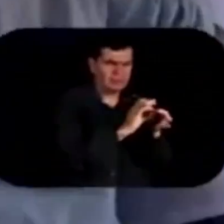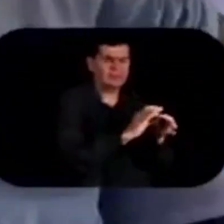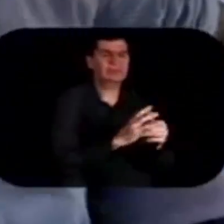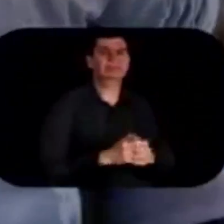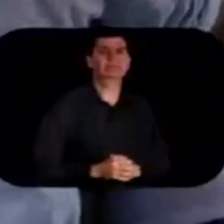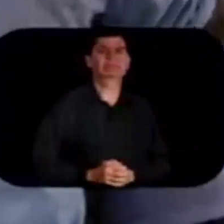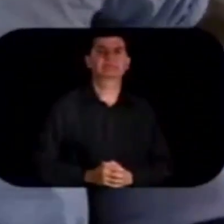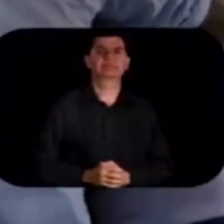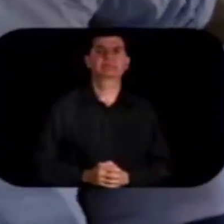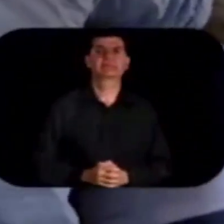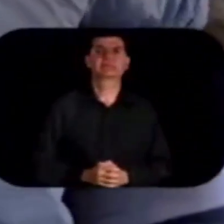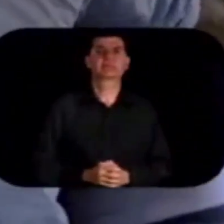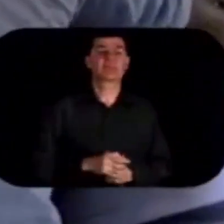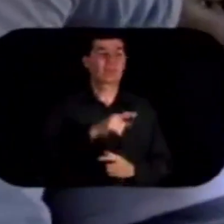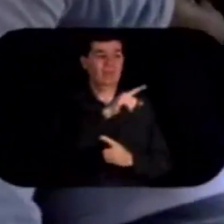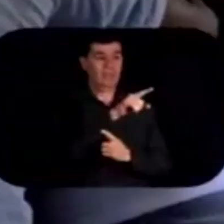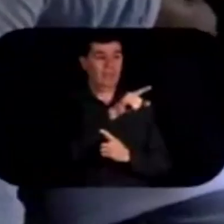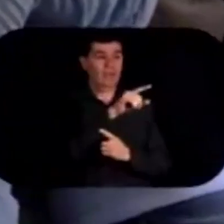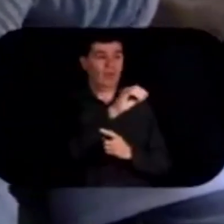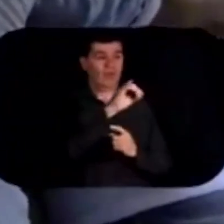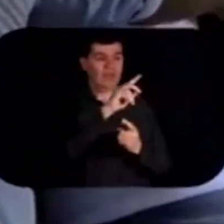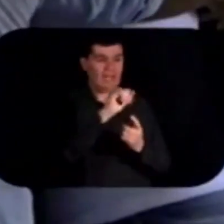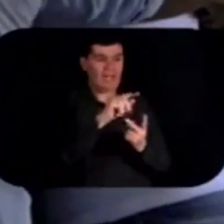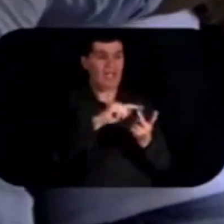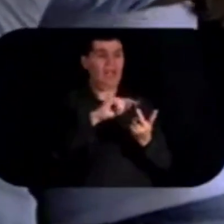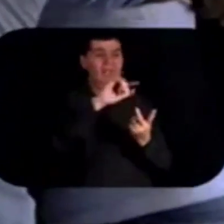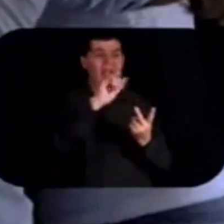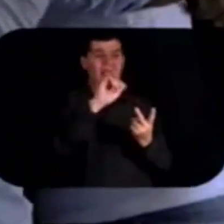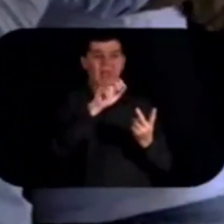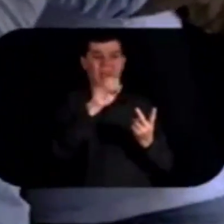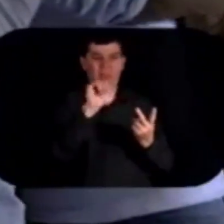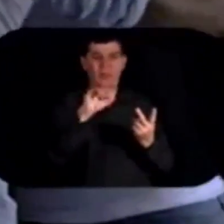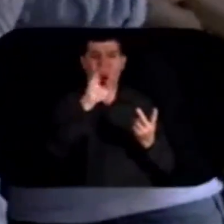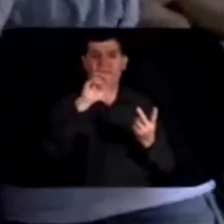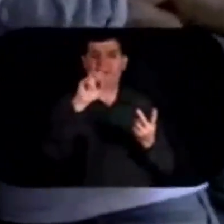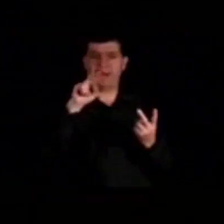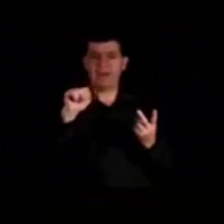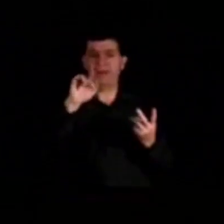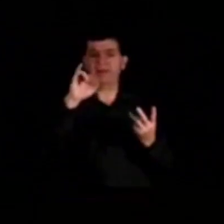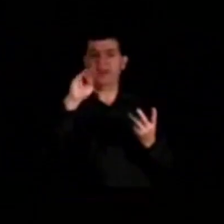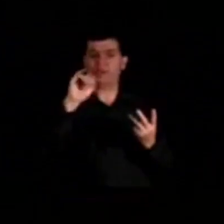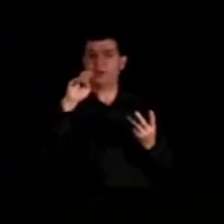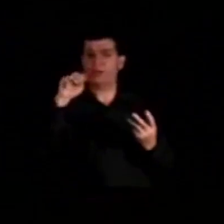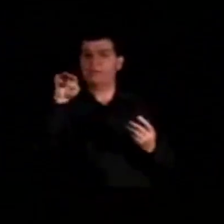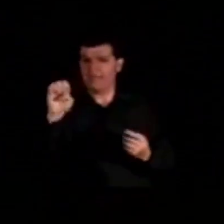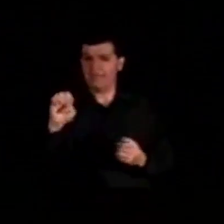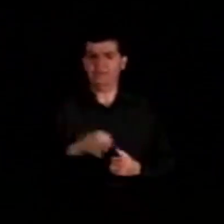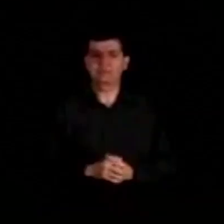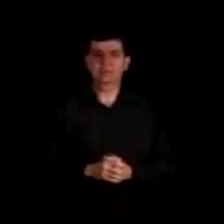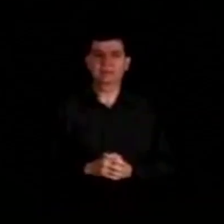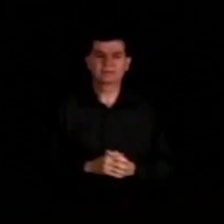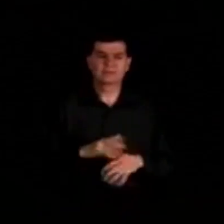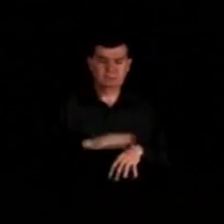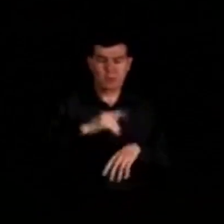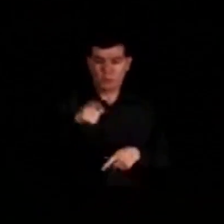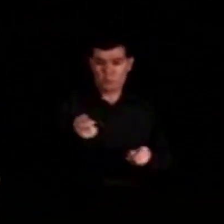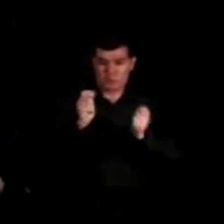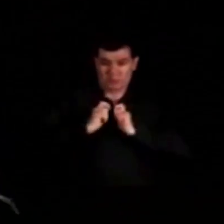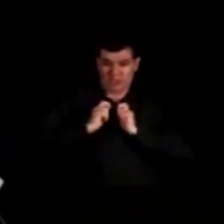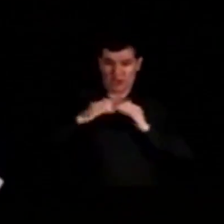fair trade. Odilia Alejandro Irene Bartolomeo